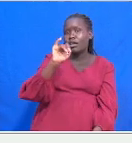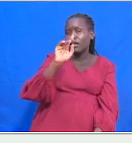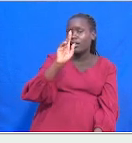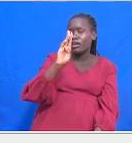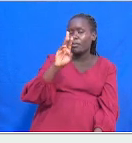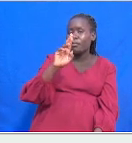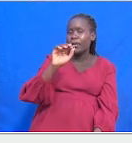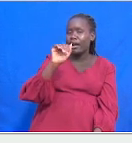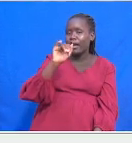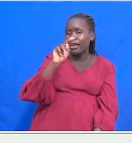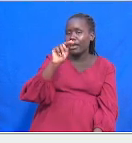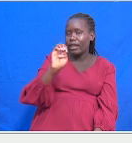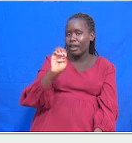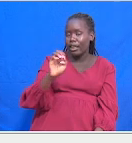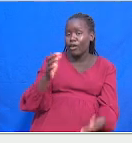Nyeri constituency